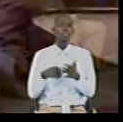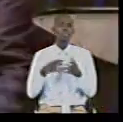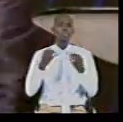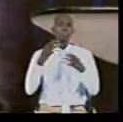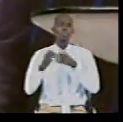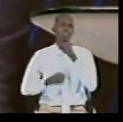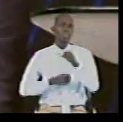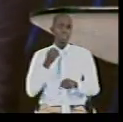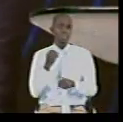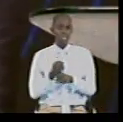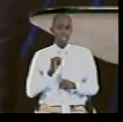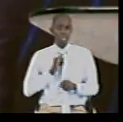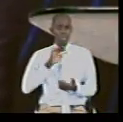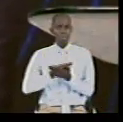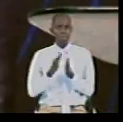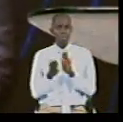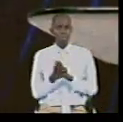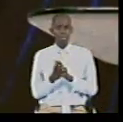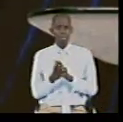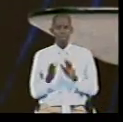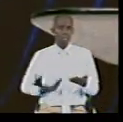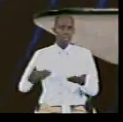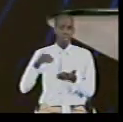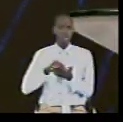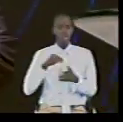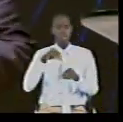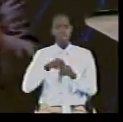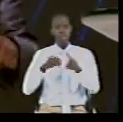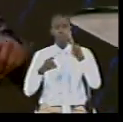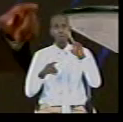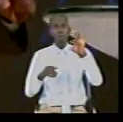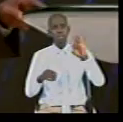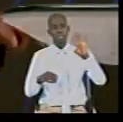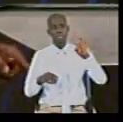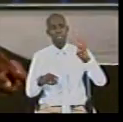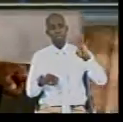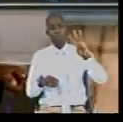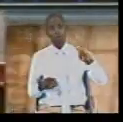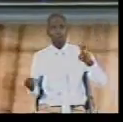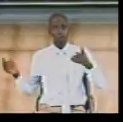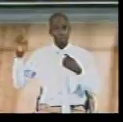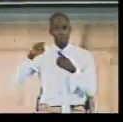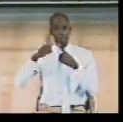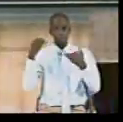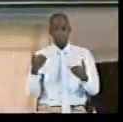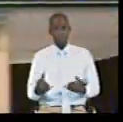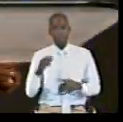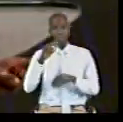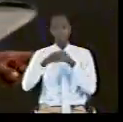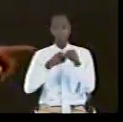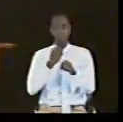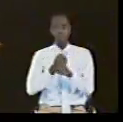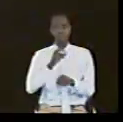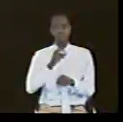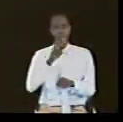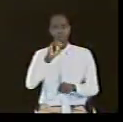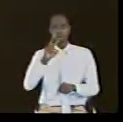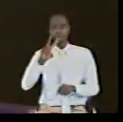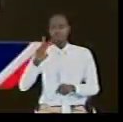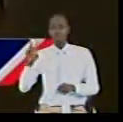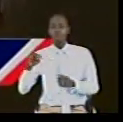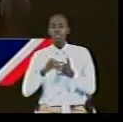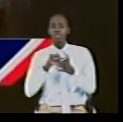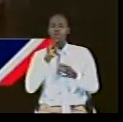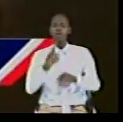converted 1964. And 1964 to 2022, that's a long time. By